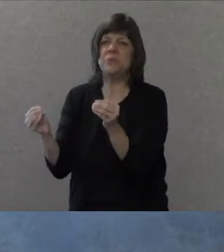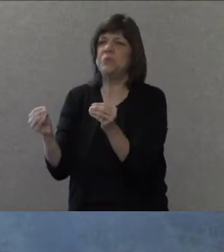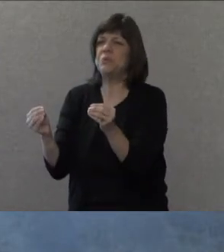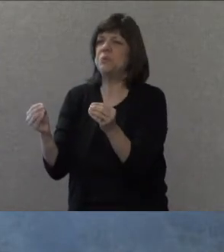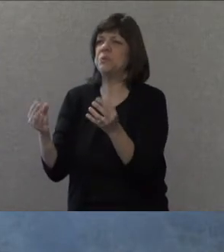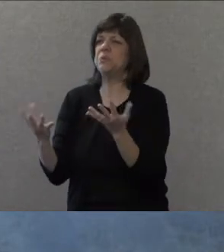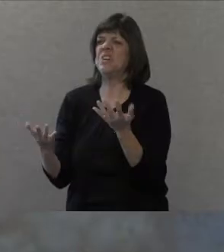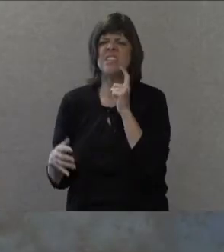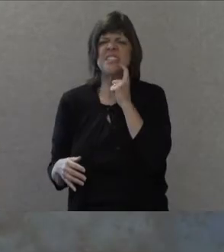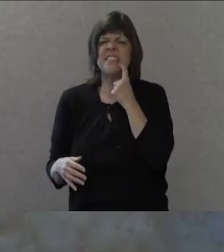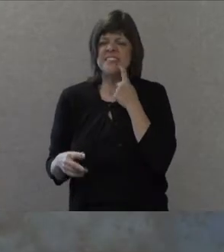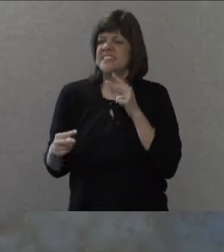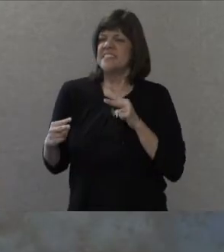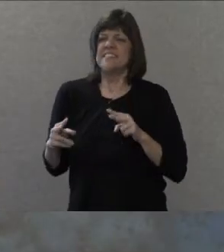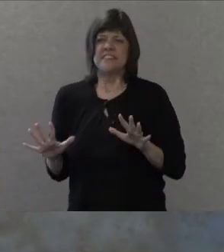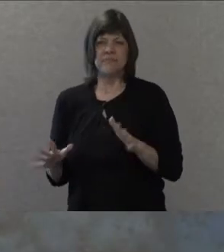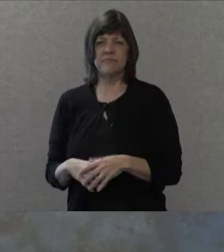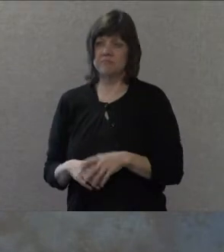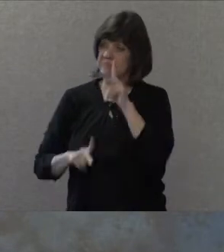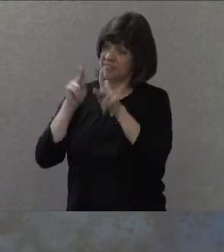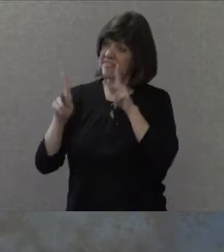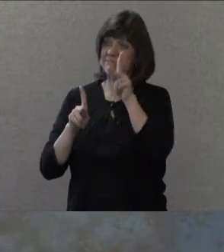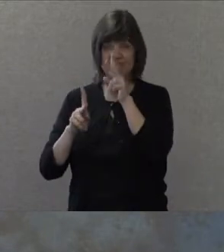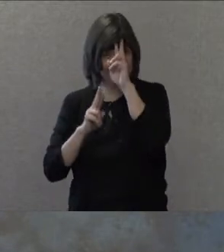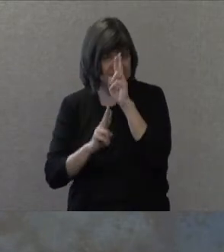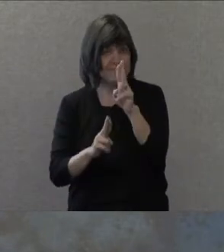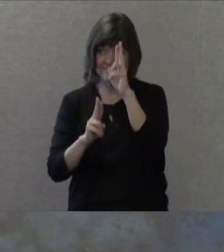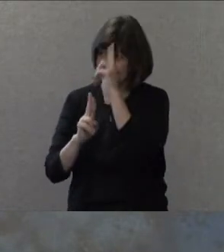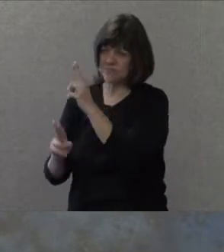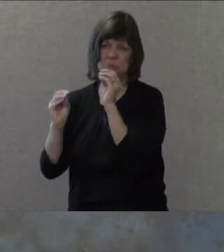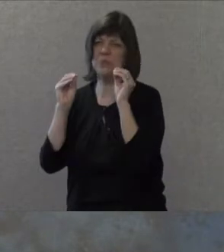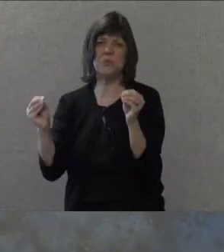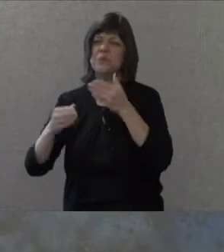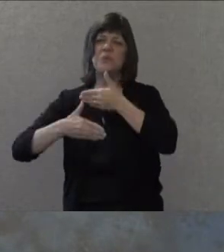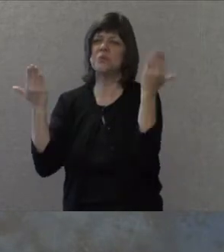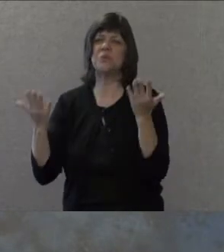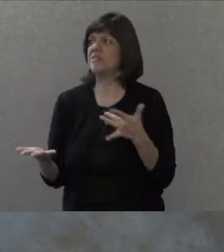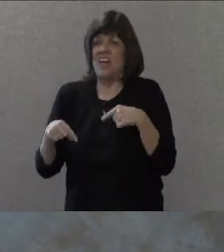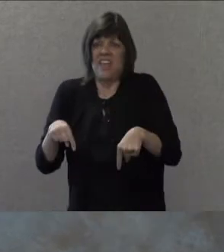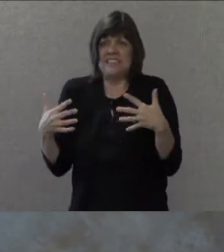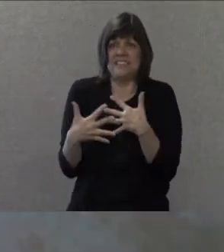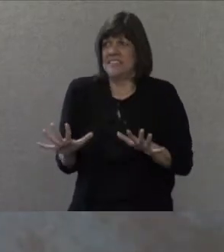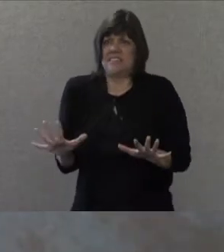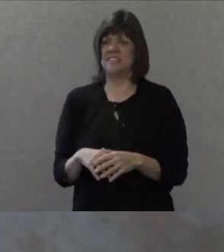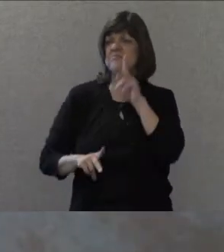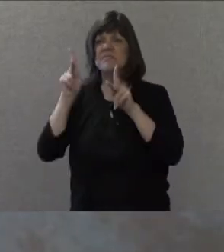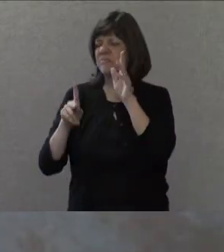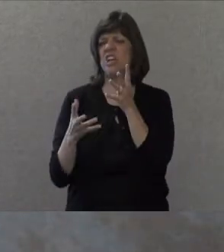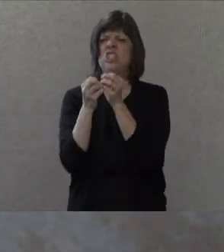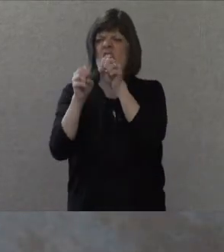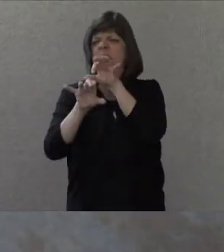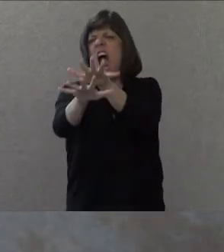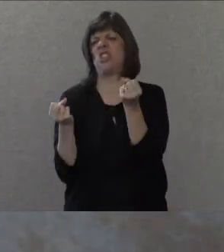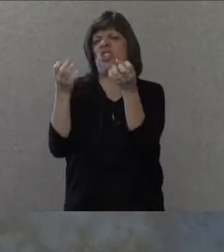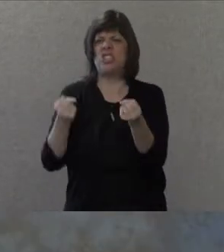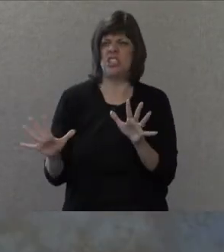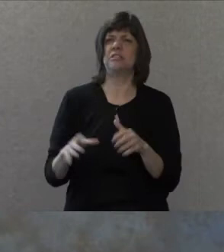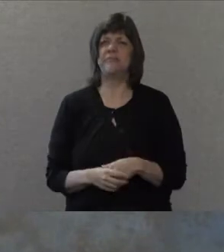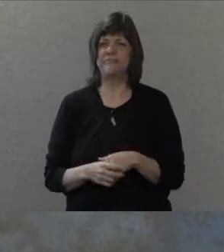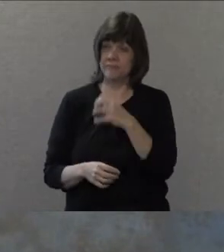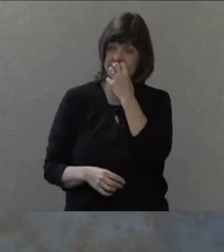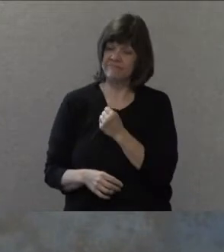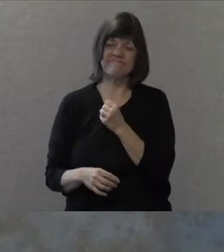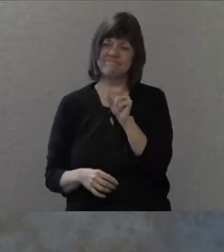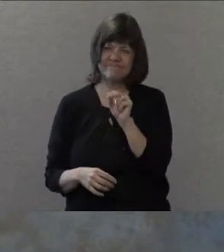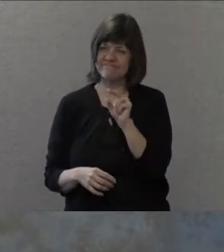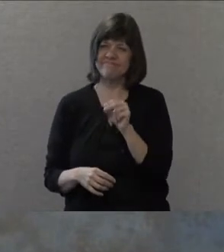with each other. Jealousy. People just don't respect each other. Fear. People loud talk you. They